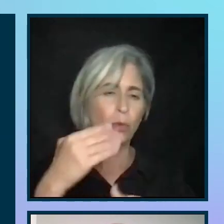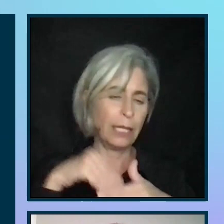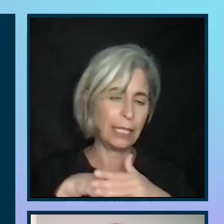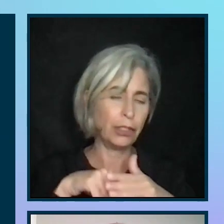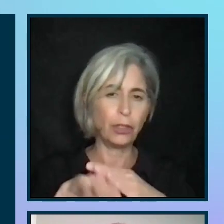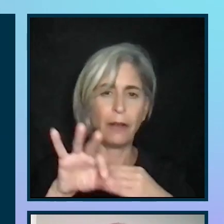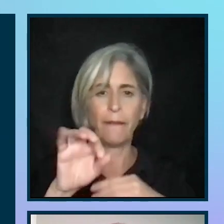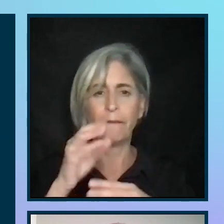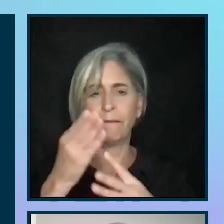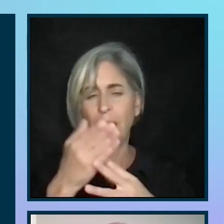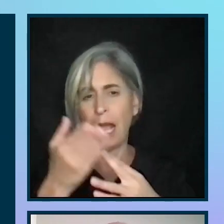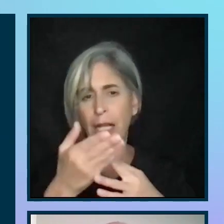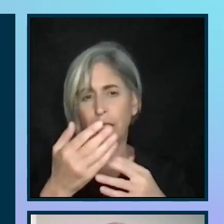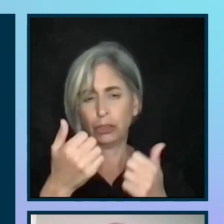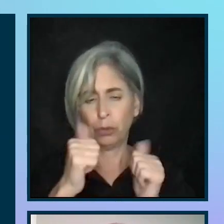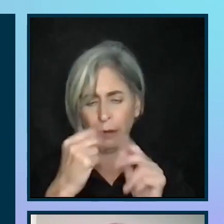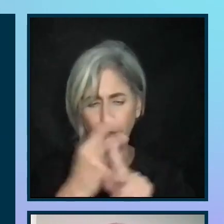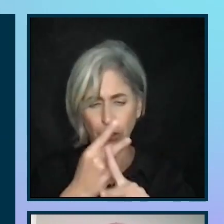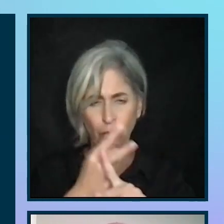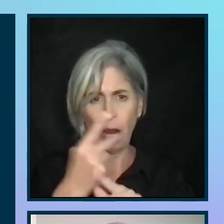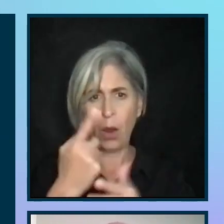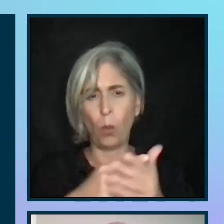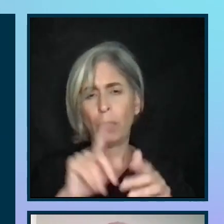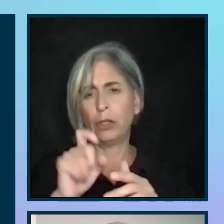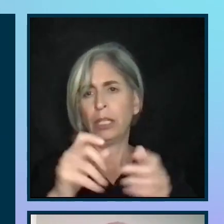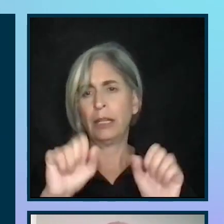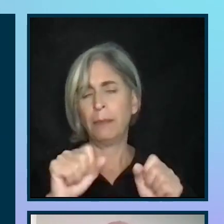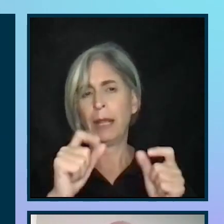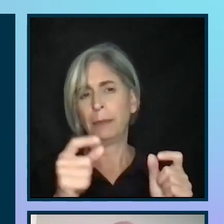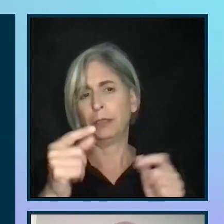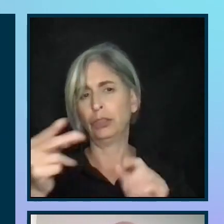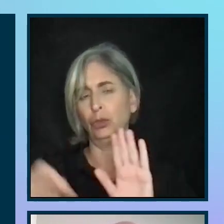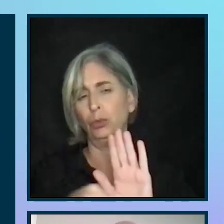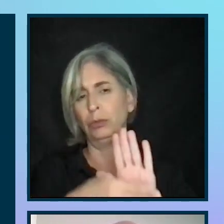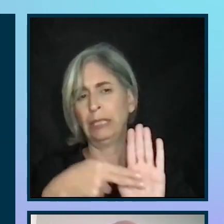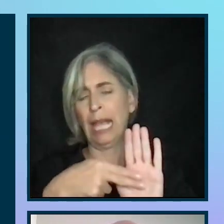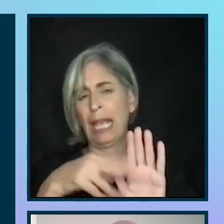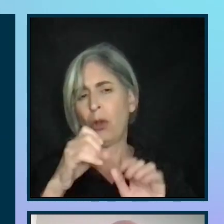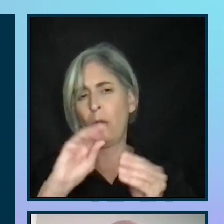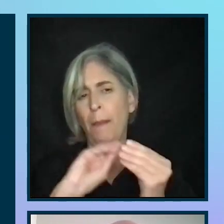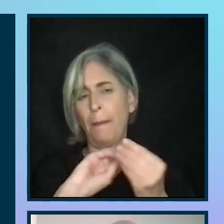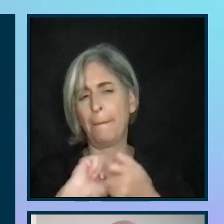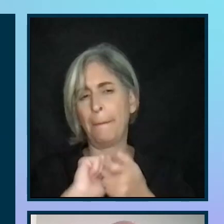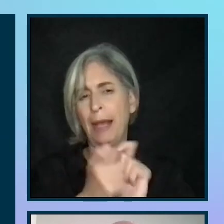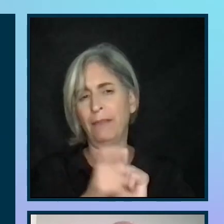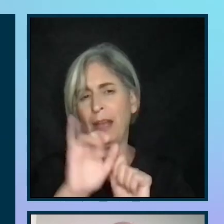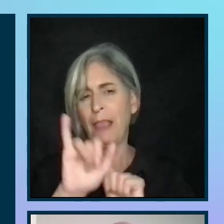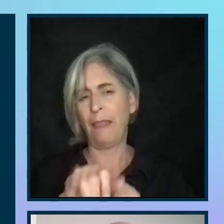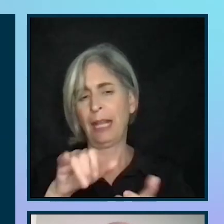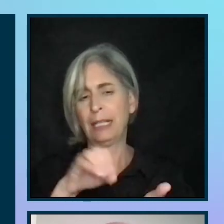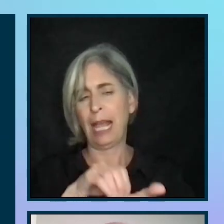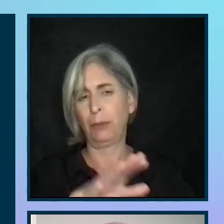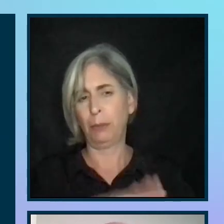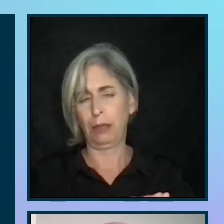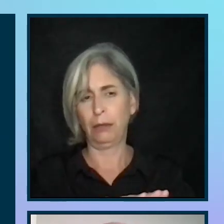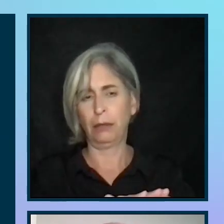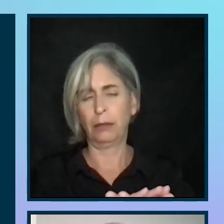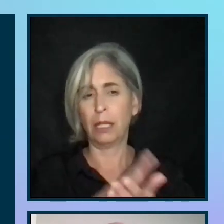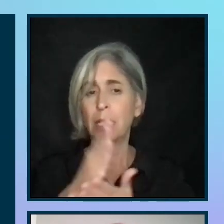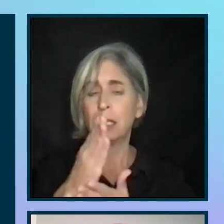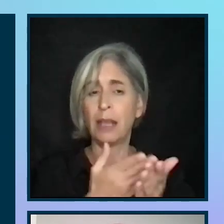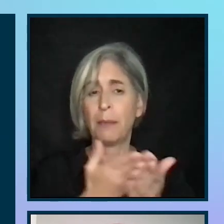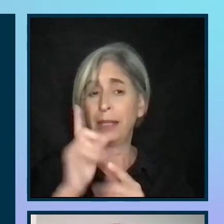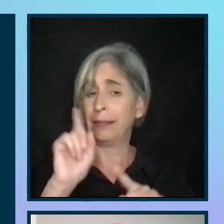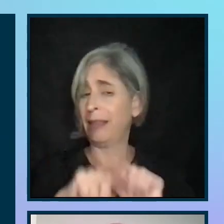PDF file trying to figure out what you need to be able to tag or to modify inside that document. There are some things that we